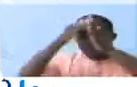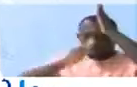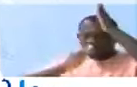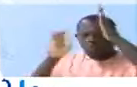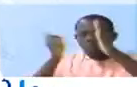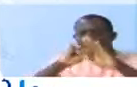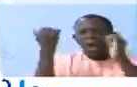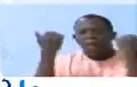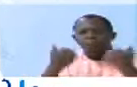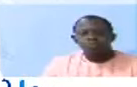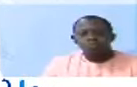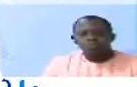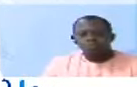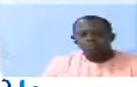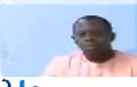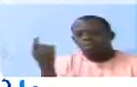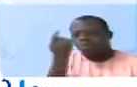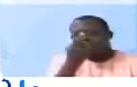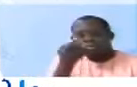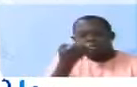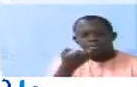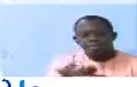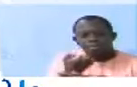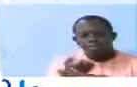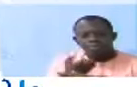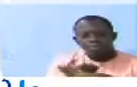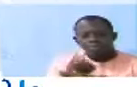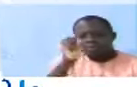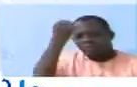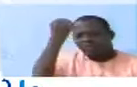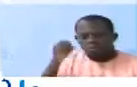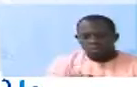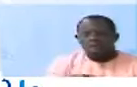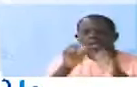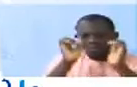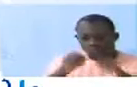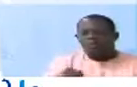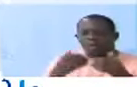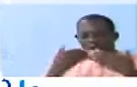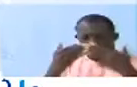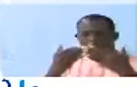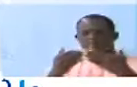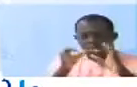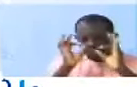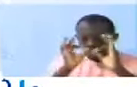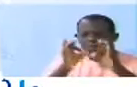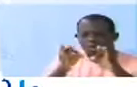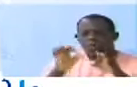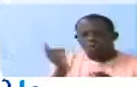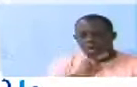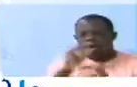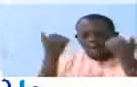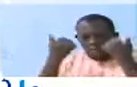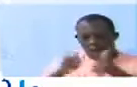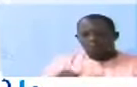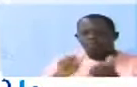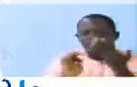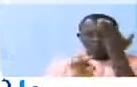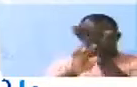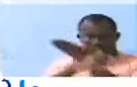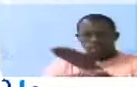Okolade. Only hardship. Give us the details of what happened at Kairaba Avenue. How many of